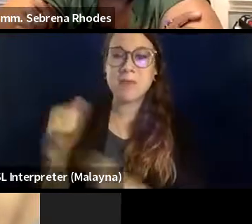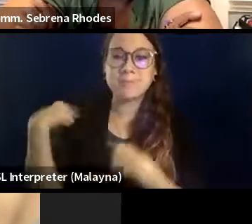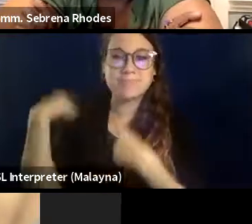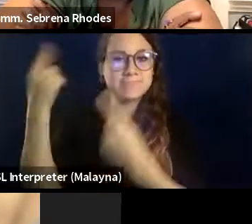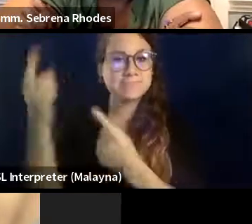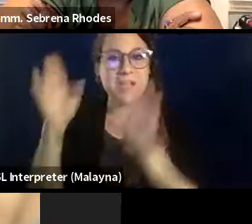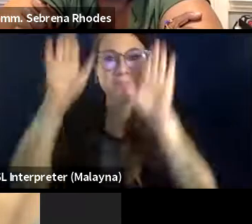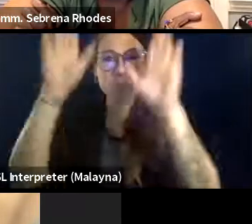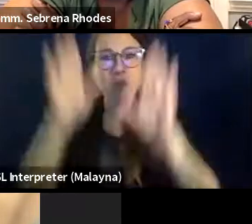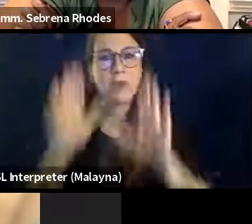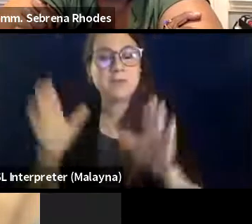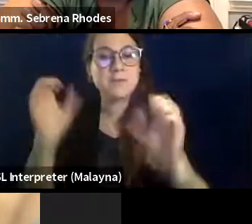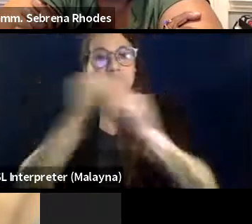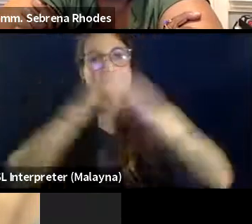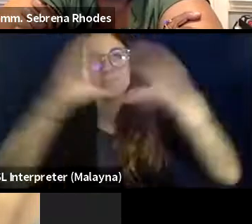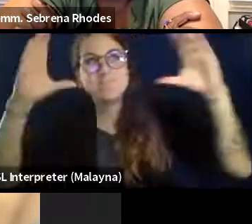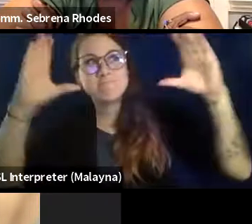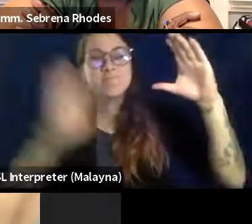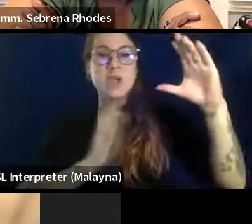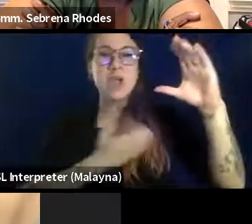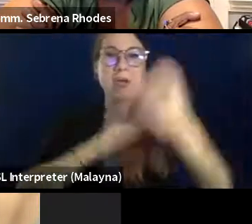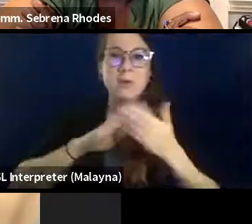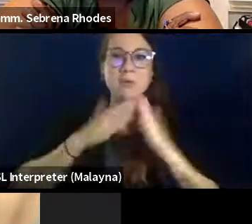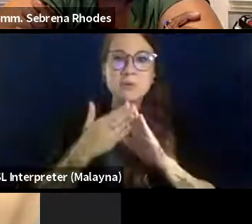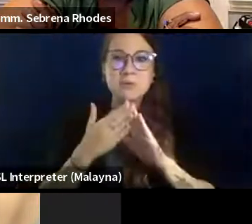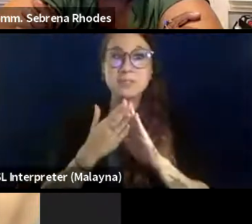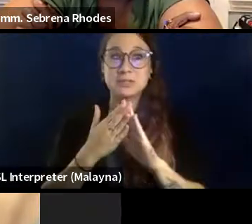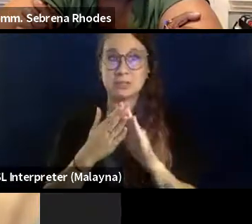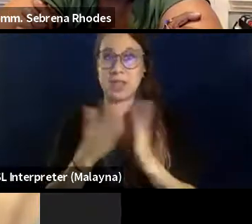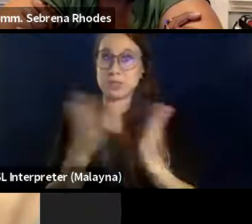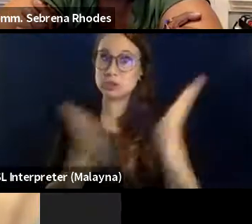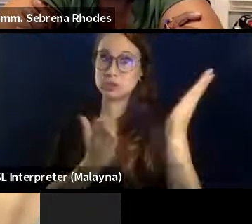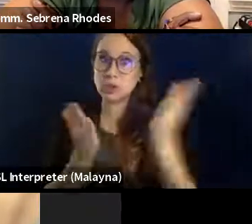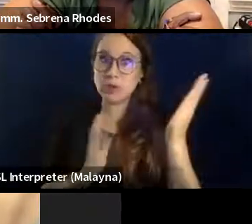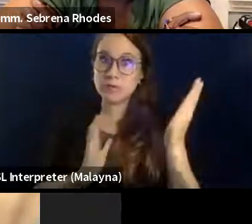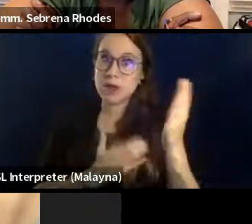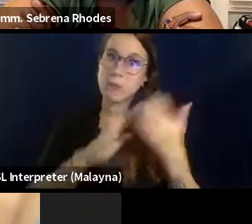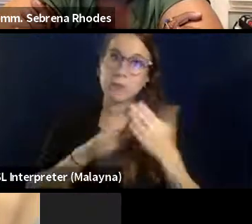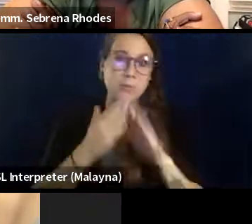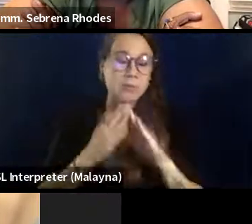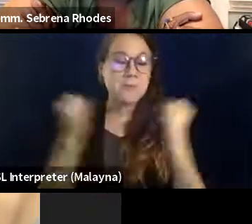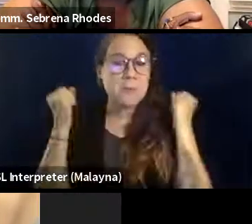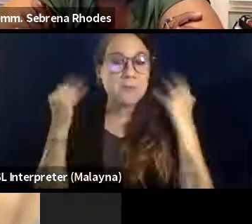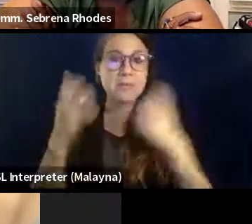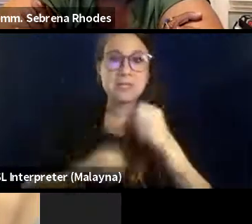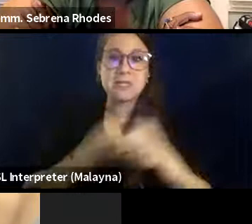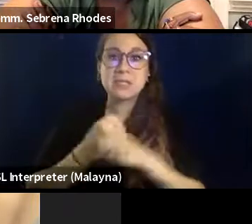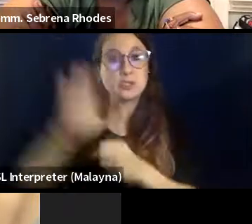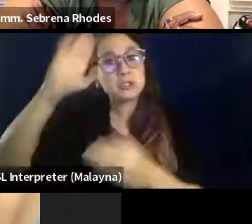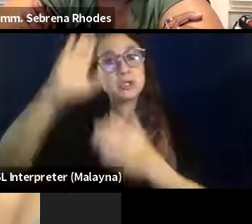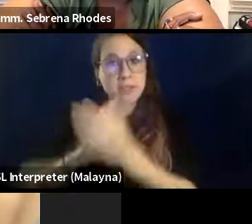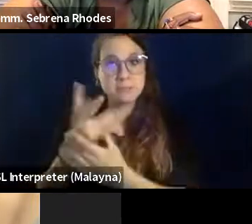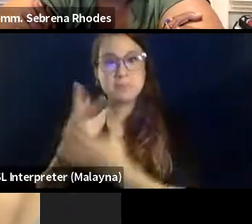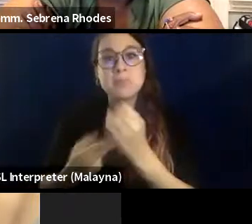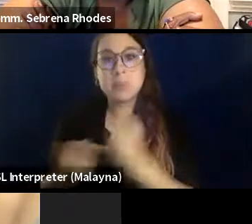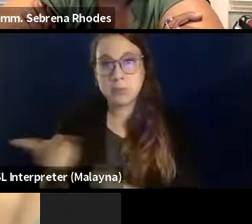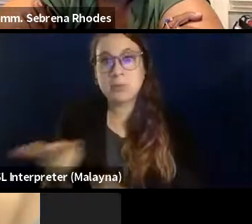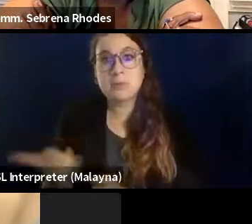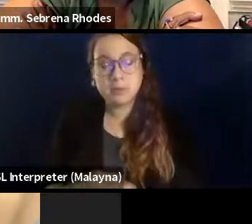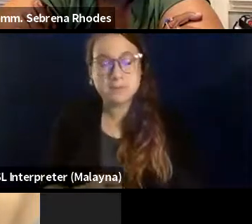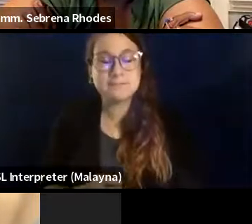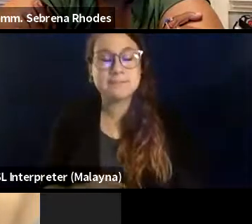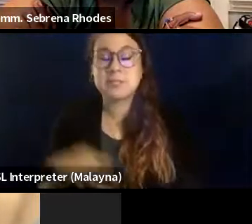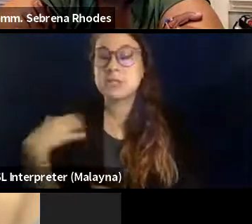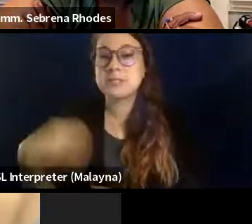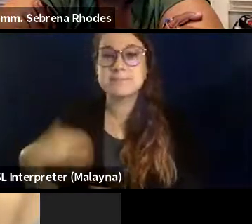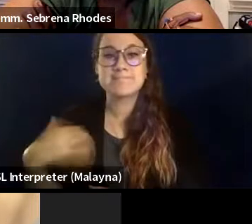vision for our community. She has served this community for many years, she and her husband both. And I just totally